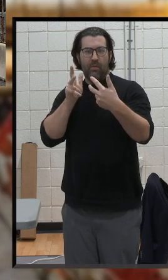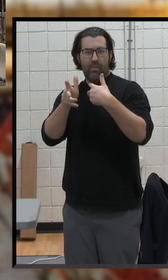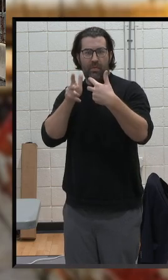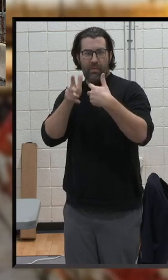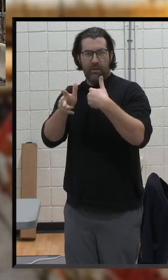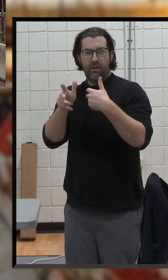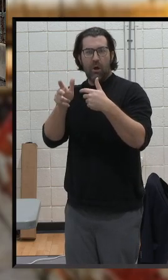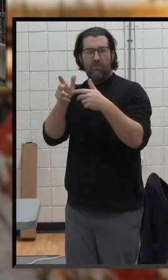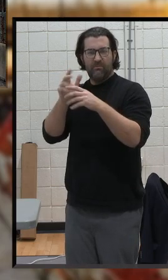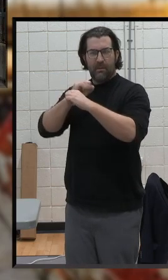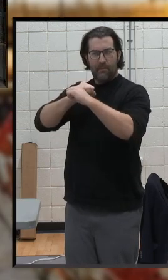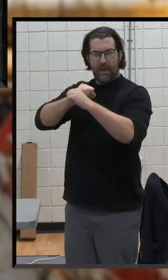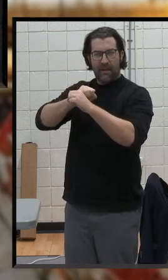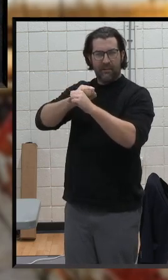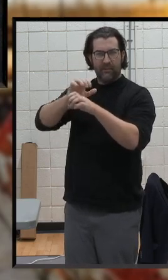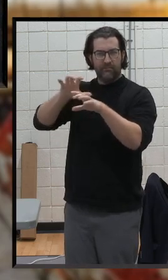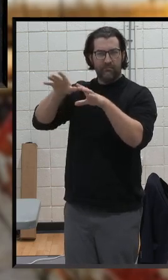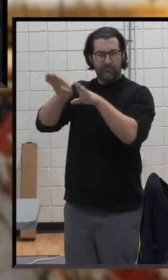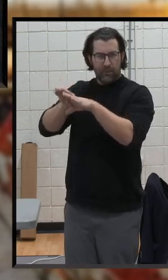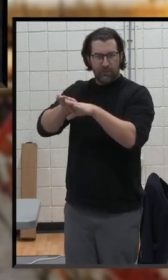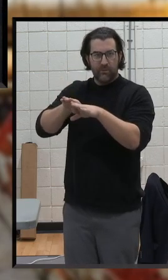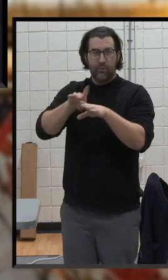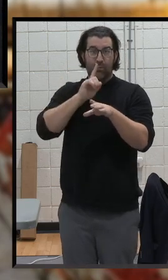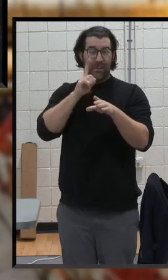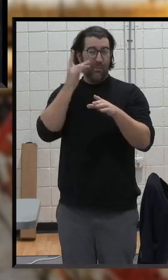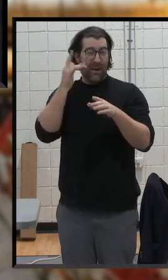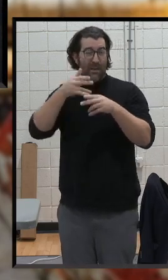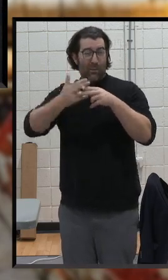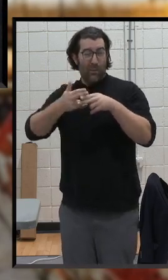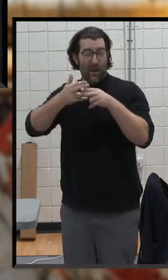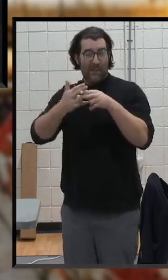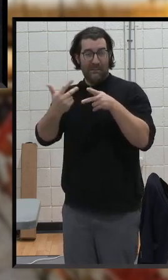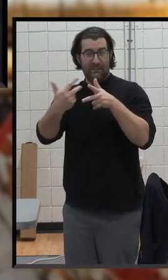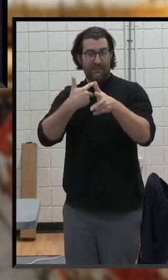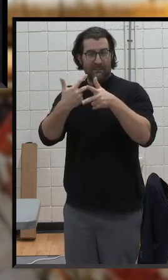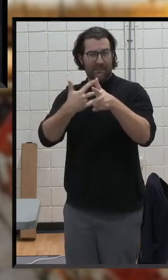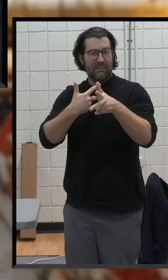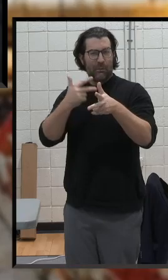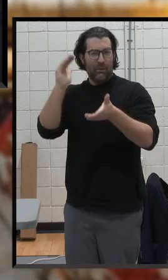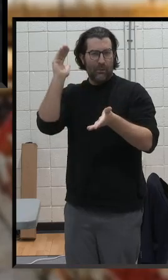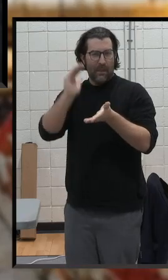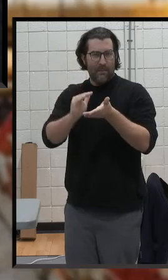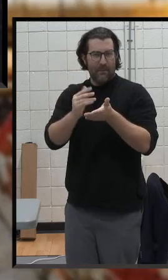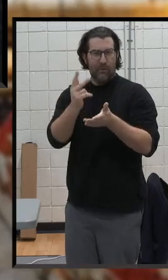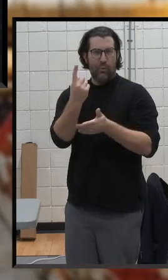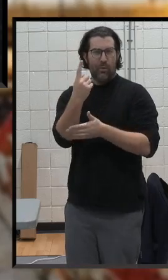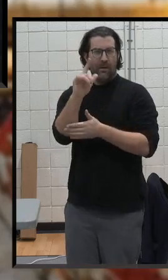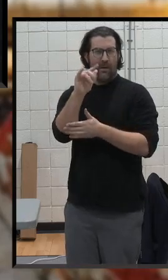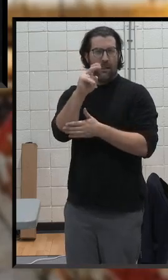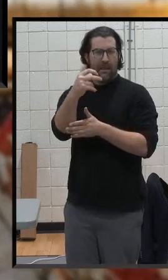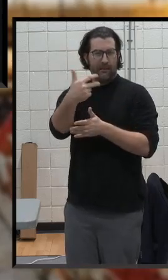where we would have to reduce the amount of weight that the bridge can take for 2 lanes of traffic. So that's.